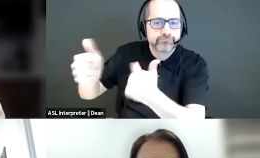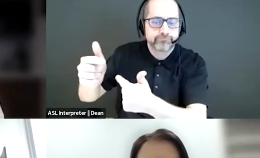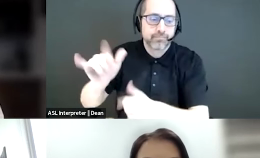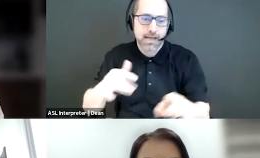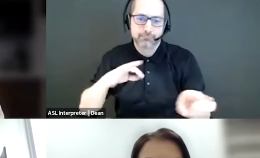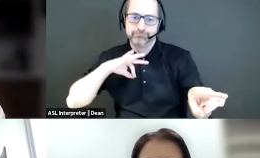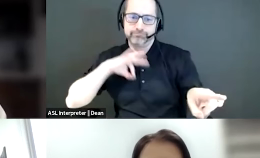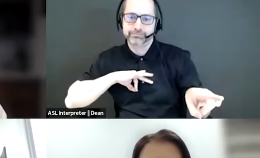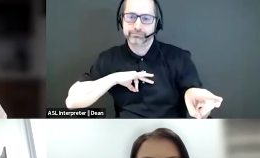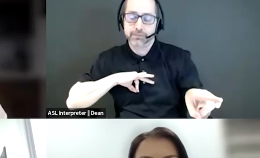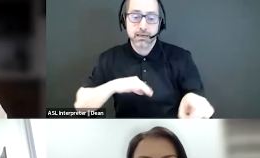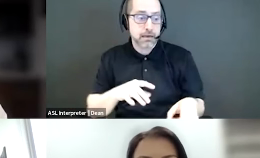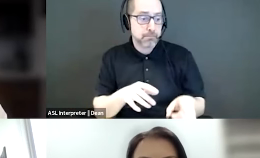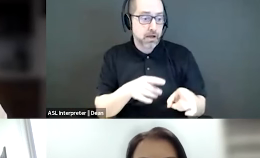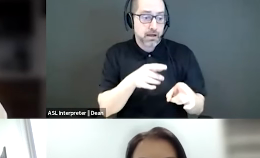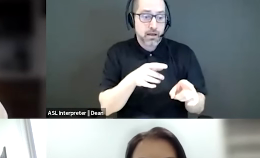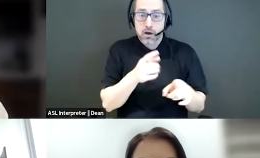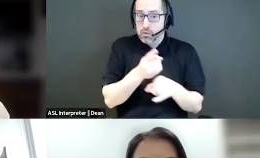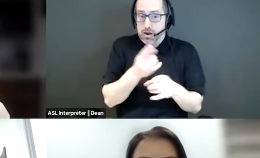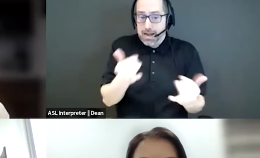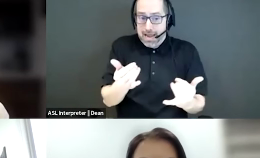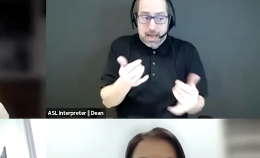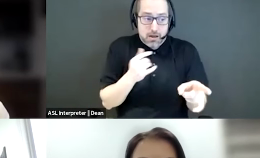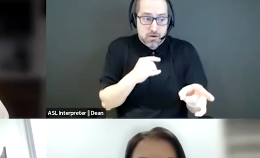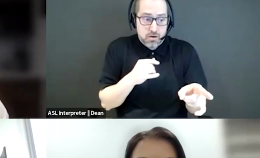core, for a point of time where you are now, it can be valuable.